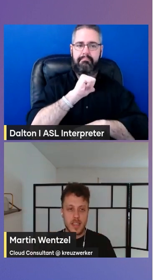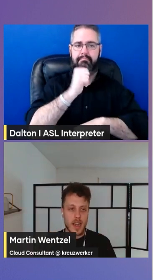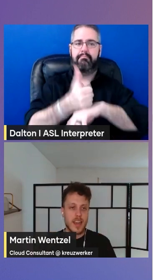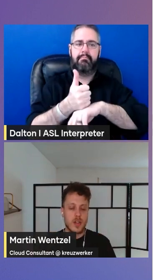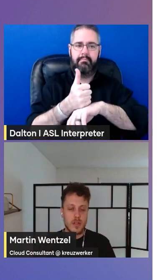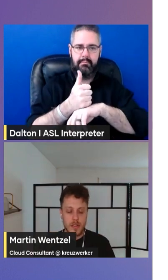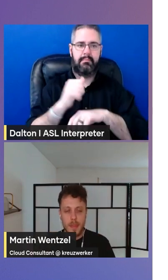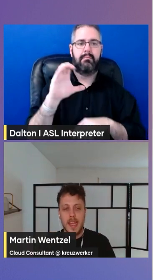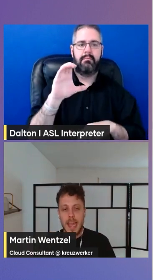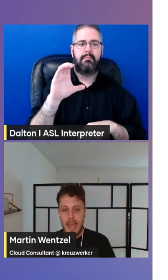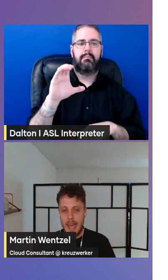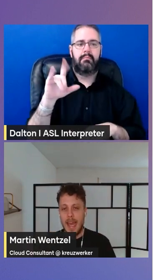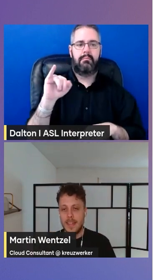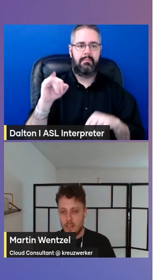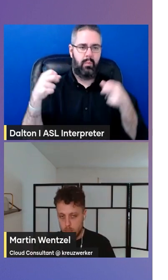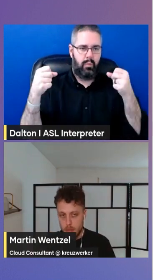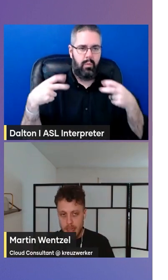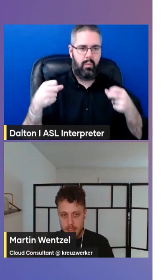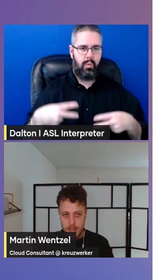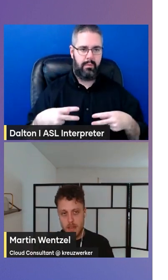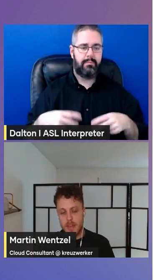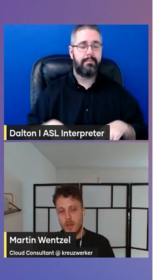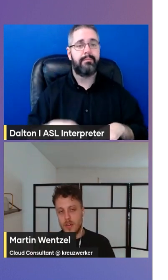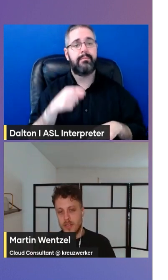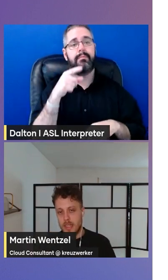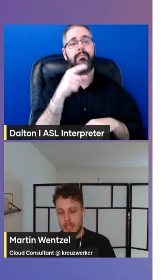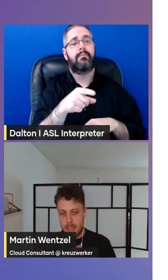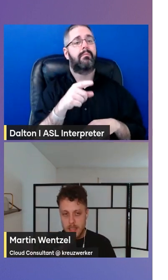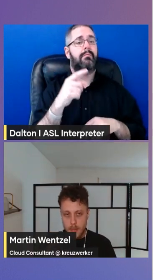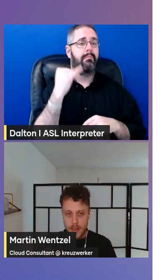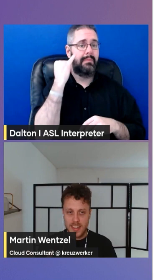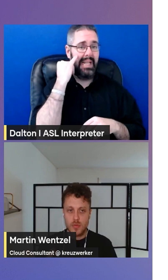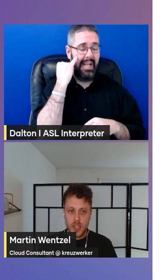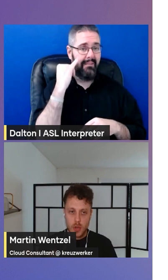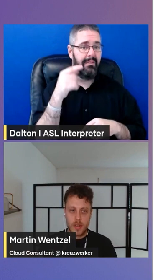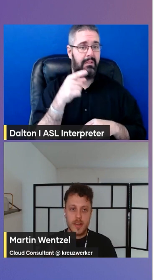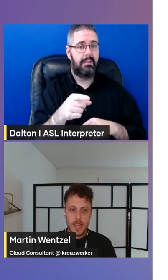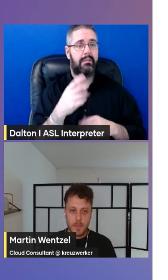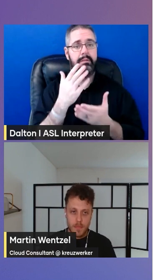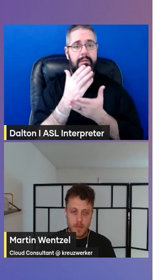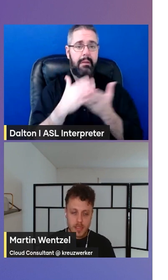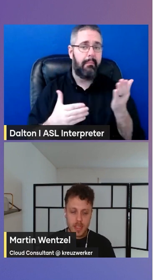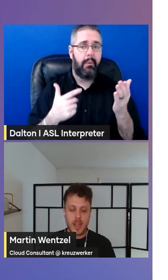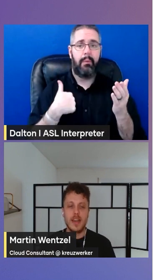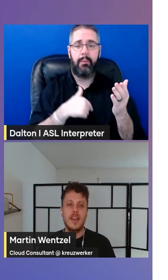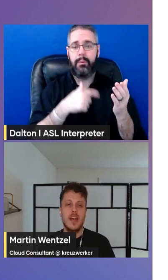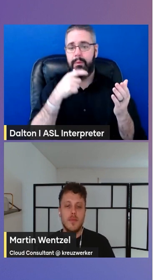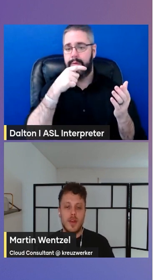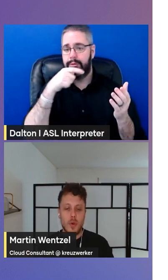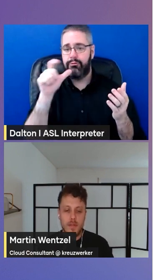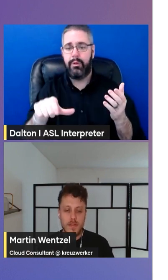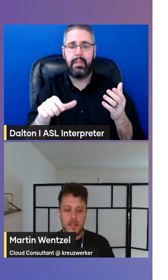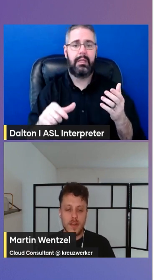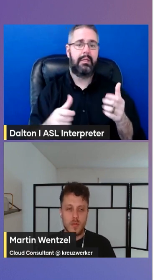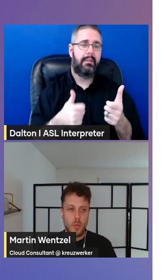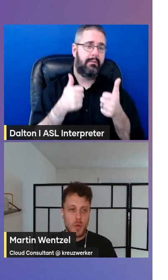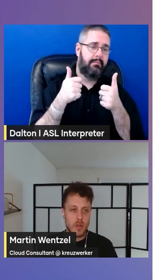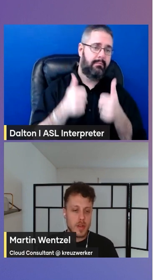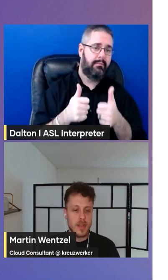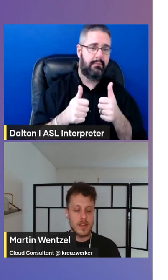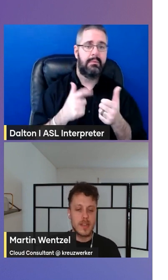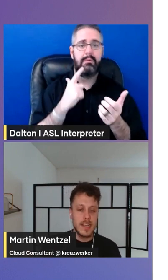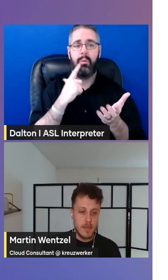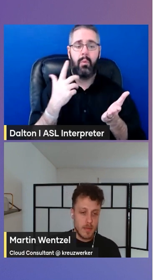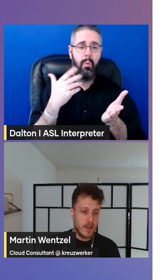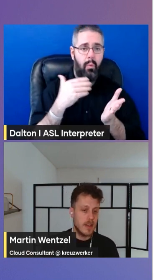the CLI code. It's not a copy-paste because some things we don't need from the CLI, but often when